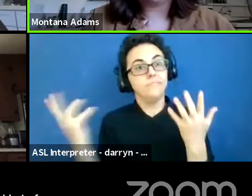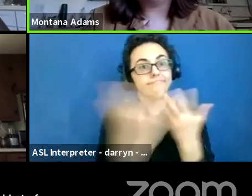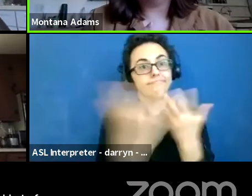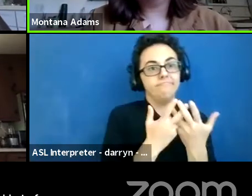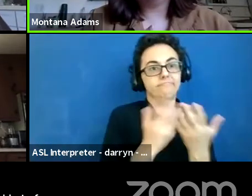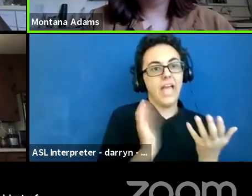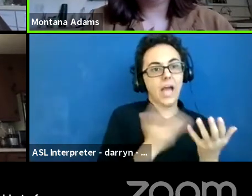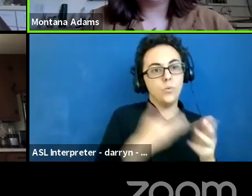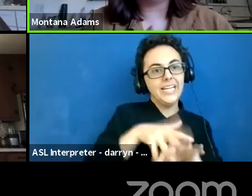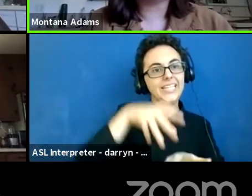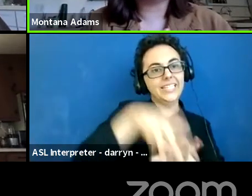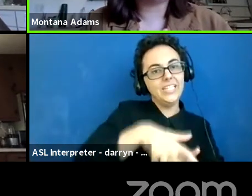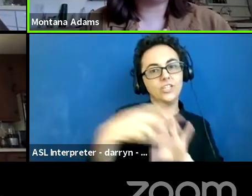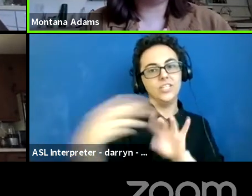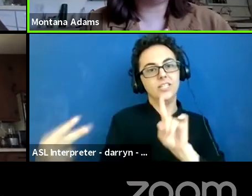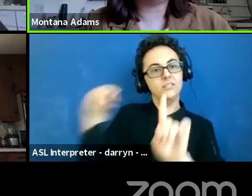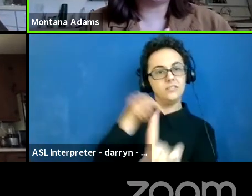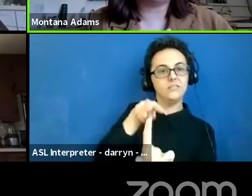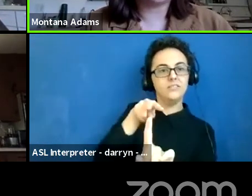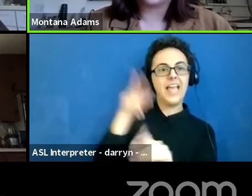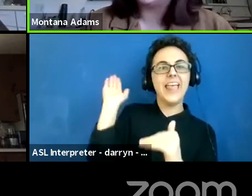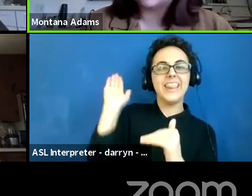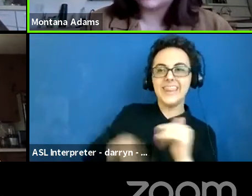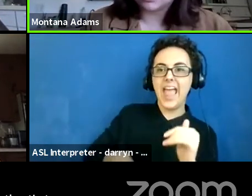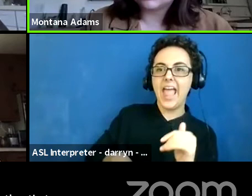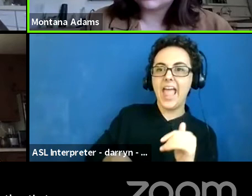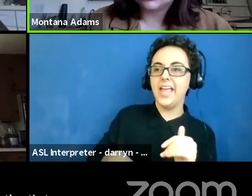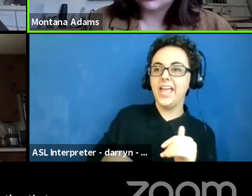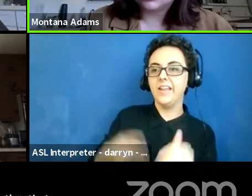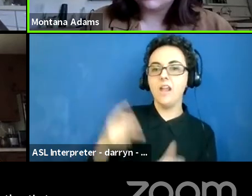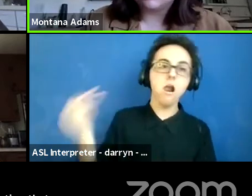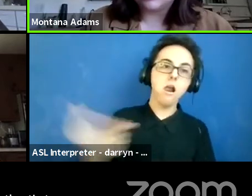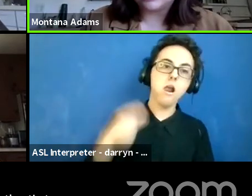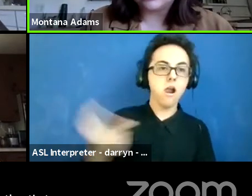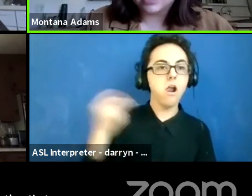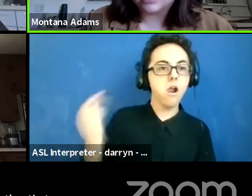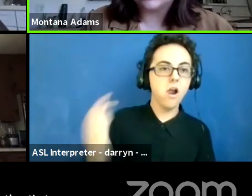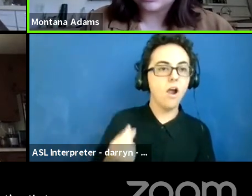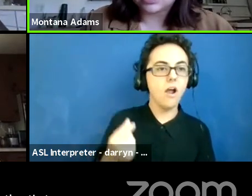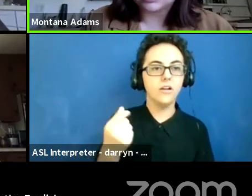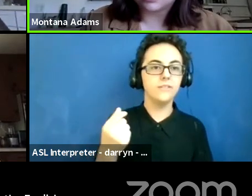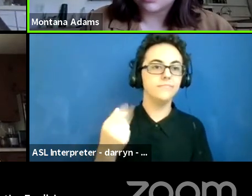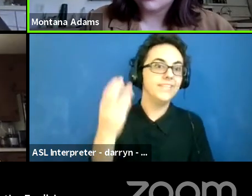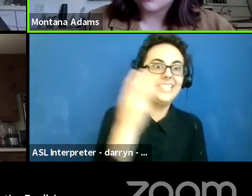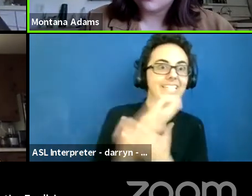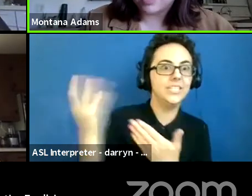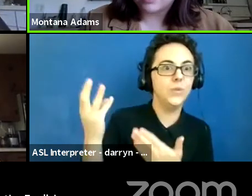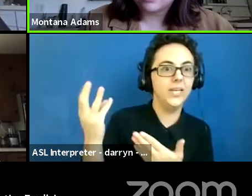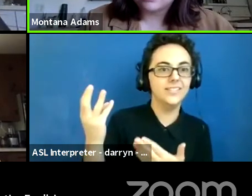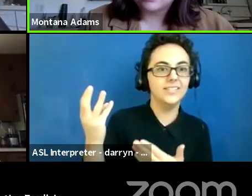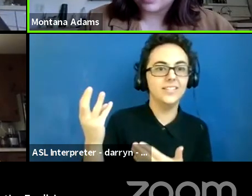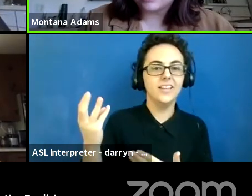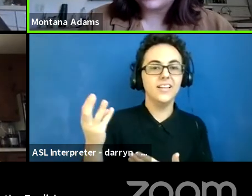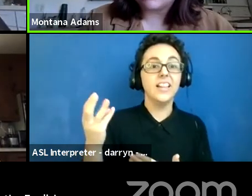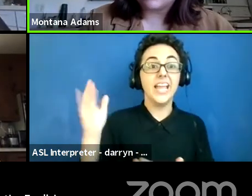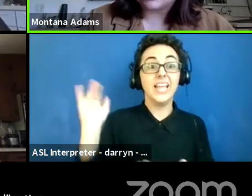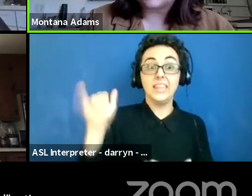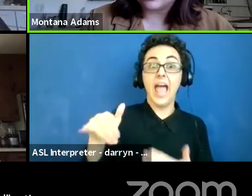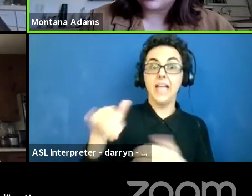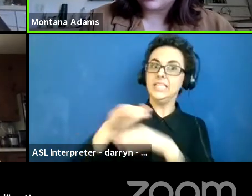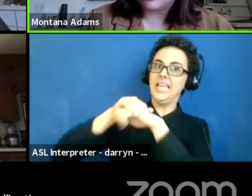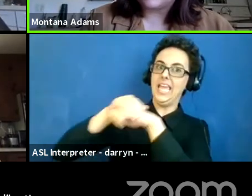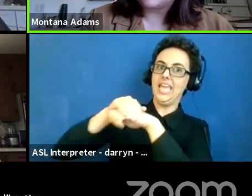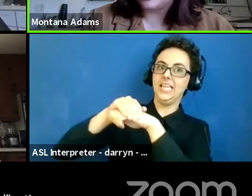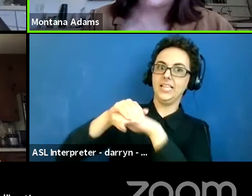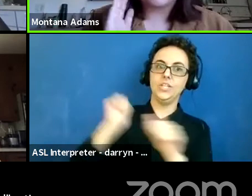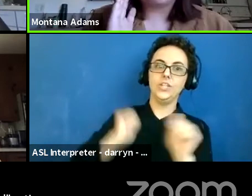say a production that needs to be put on in 6 weeks, you know, like the English theater way. Like anytime there is